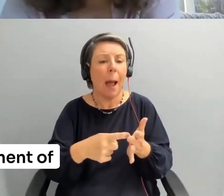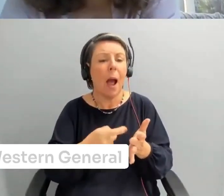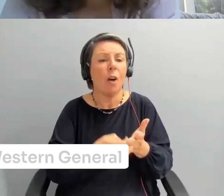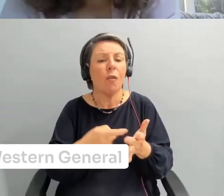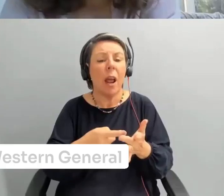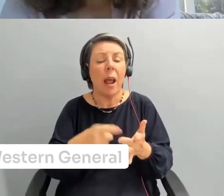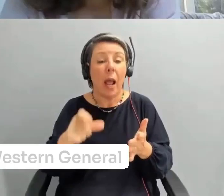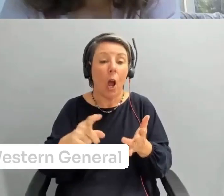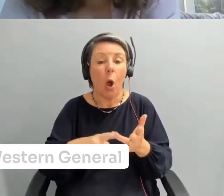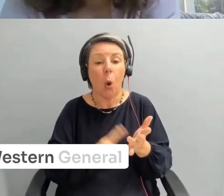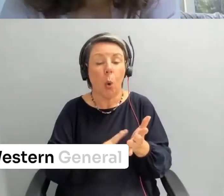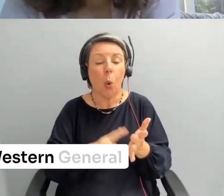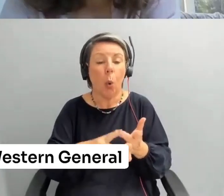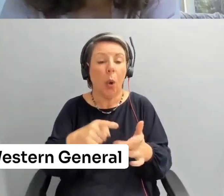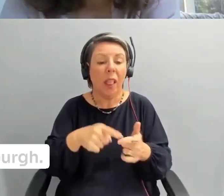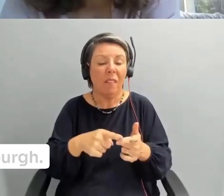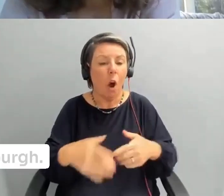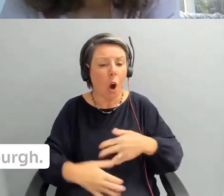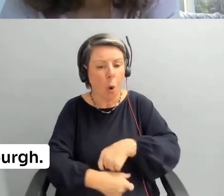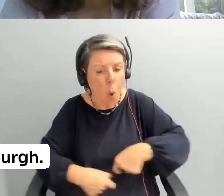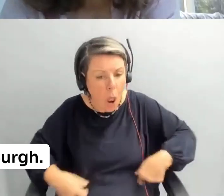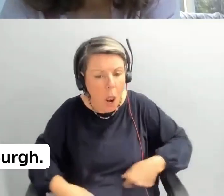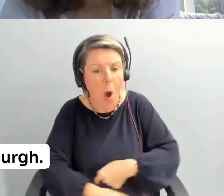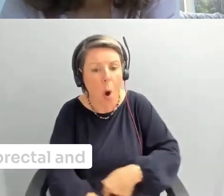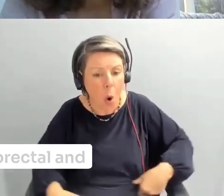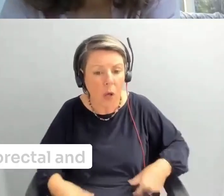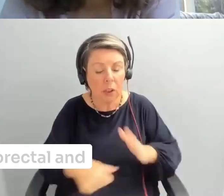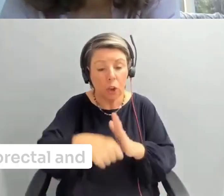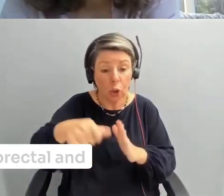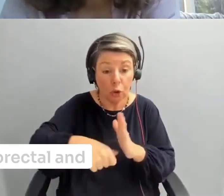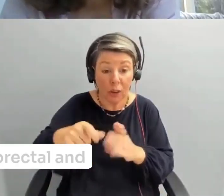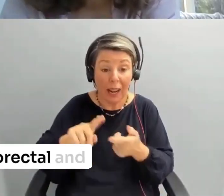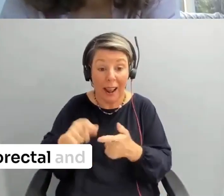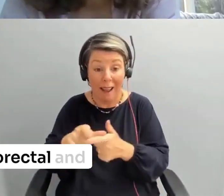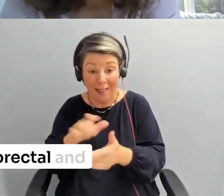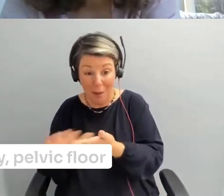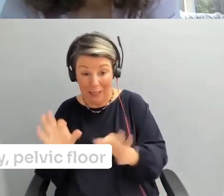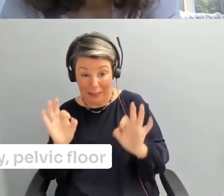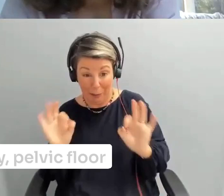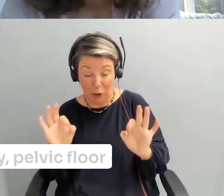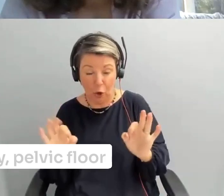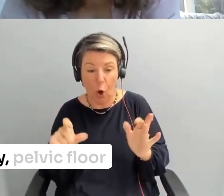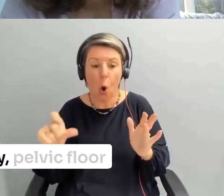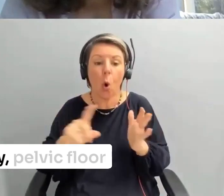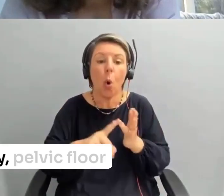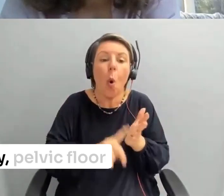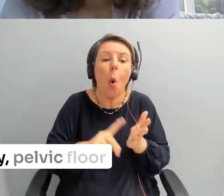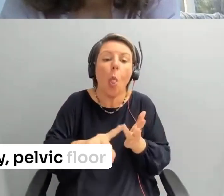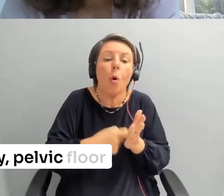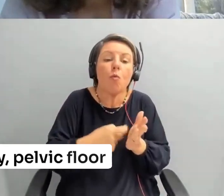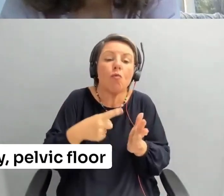Department of Colorectal Surgery at the Western General Hospital in Edinburgh. She specialises in colorectal and gynecological